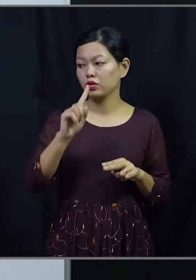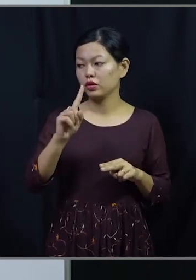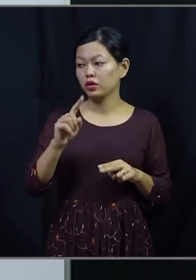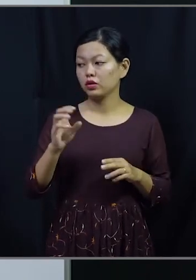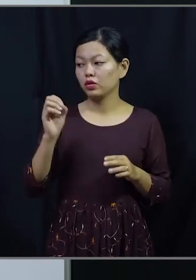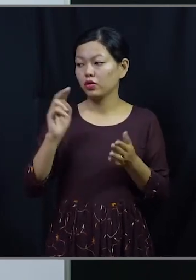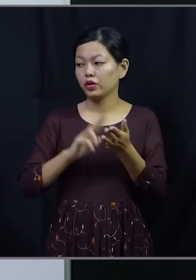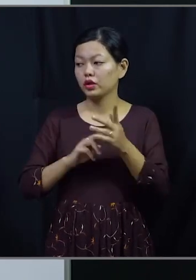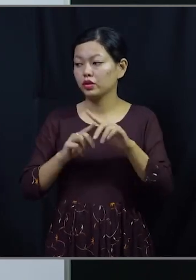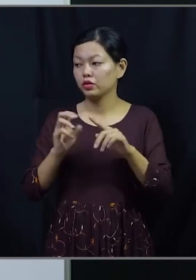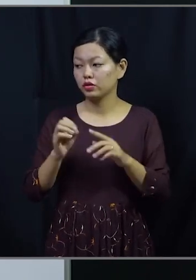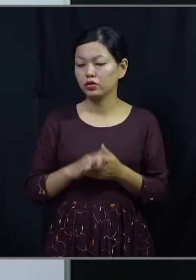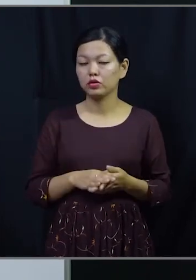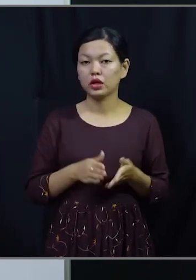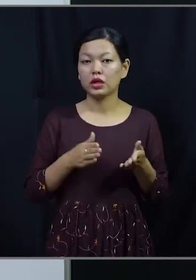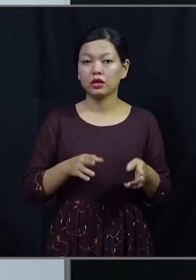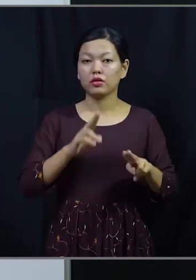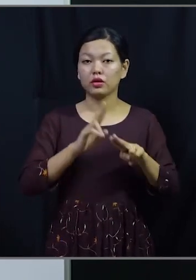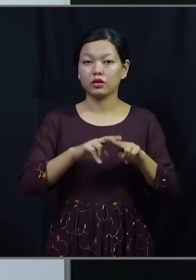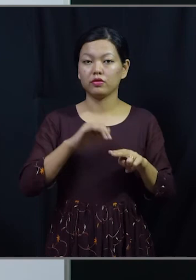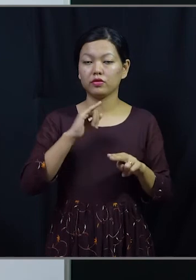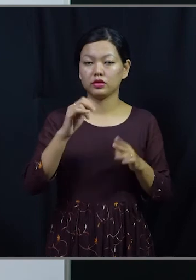is invertible.